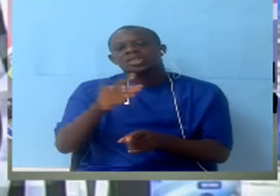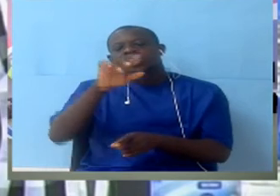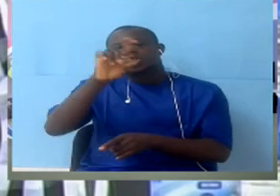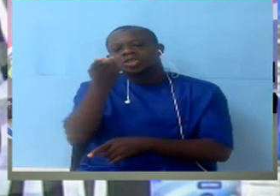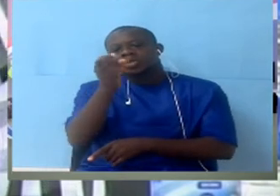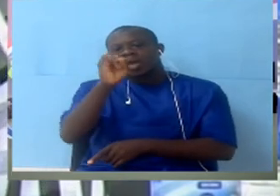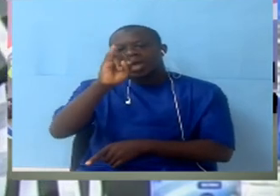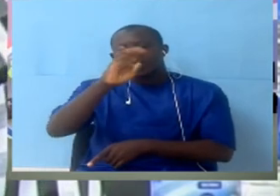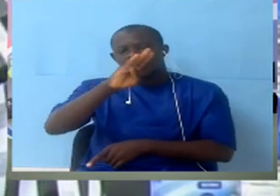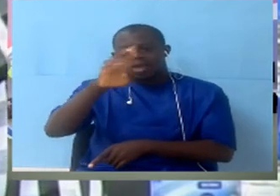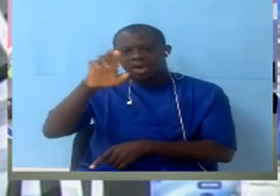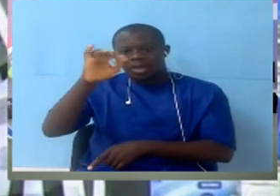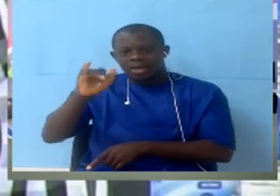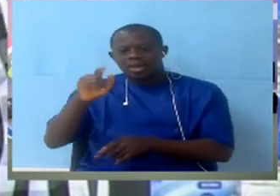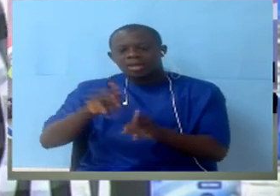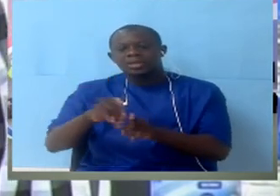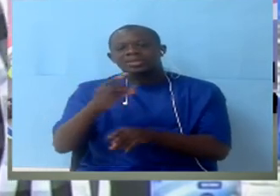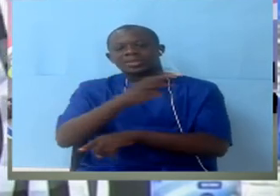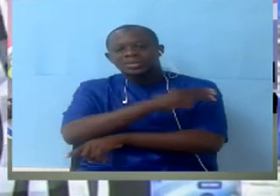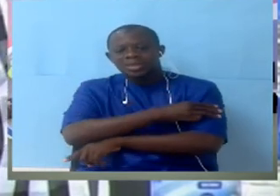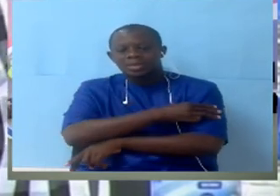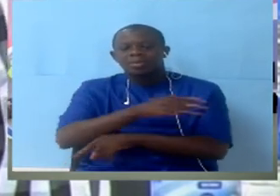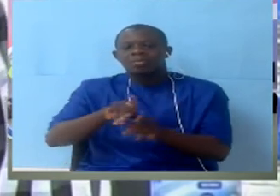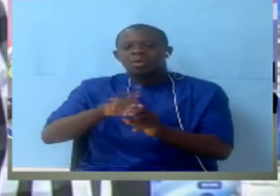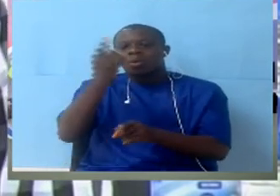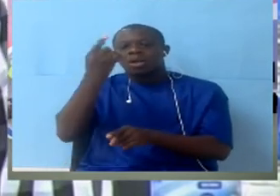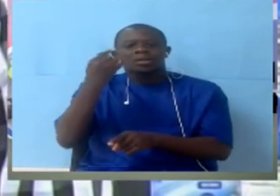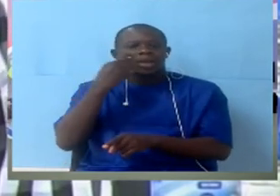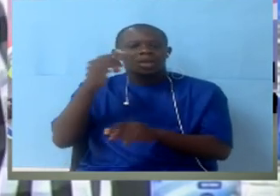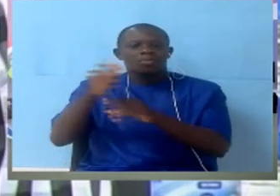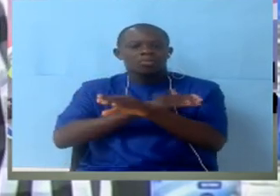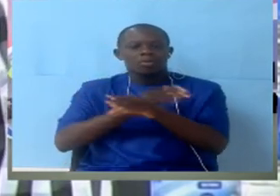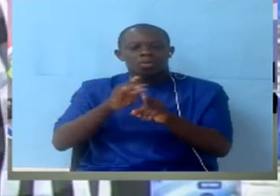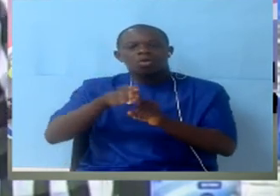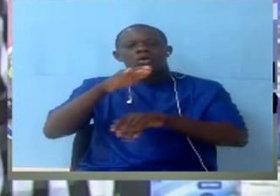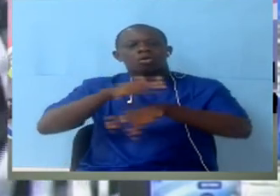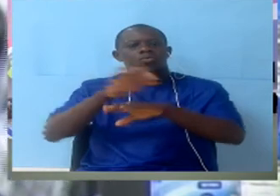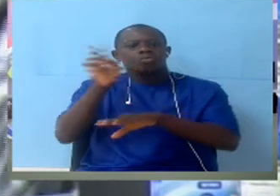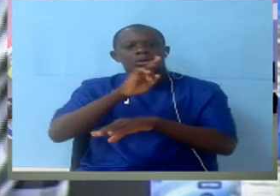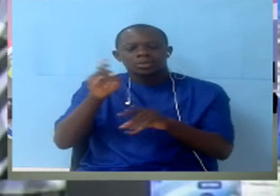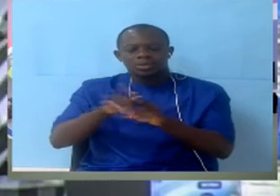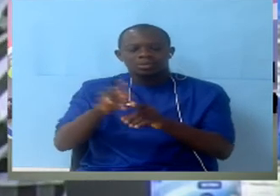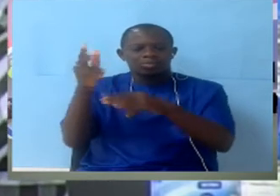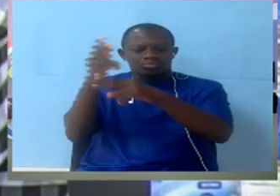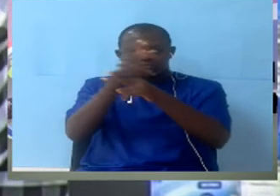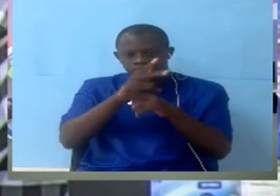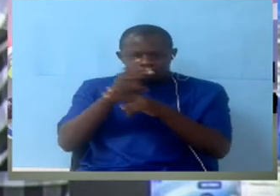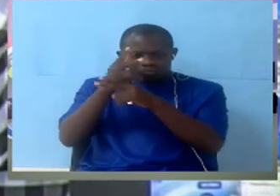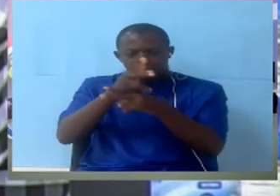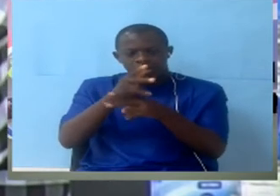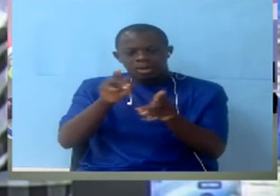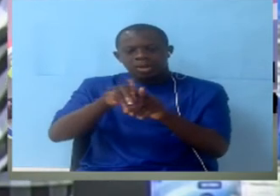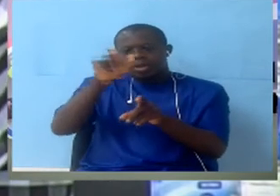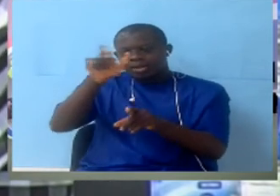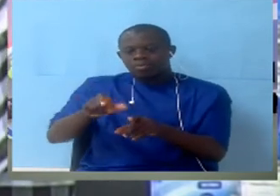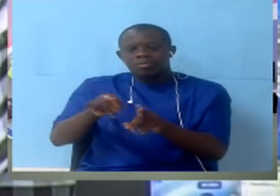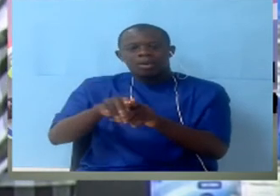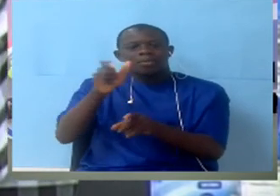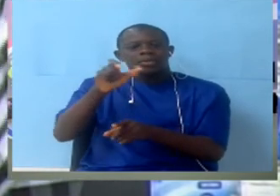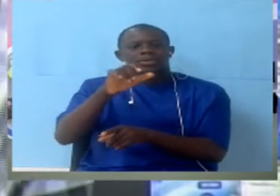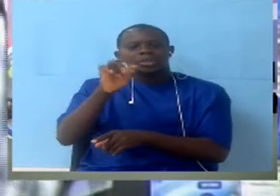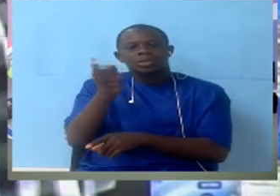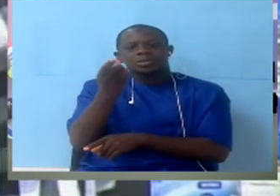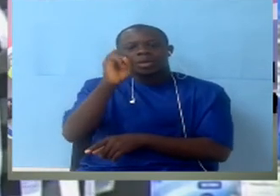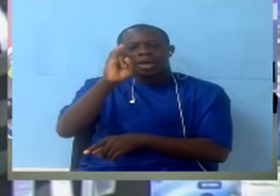Jibril. Lunkelimbe on a guard post. One day I was even on guard post. The staff sergeant Jibril Jamme Anraje. Staff sergeant Jibril